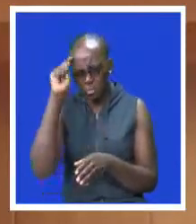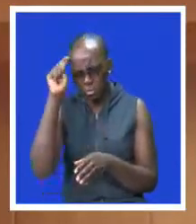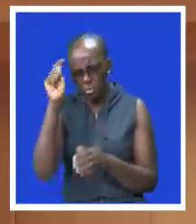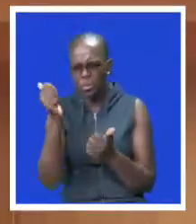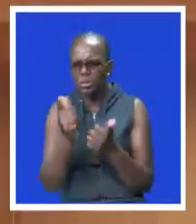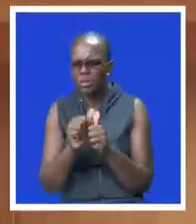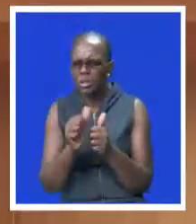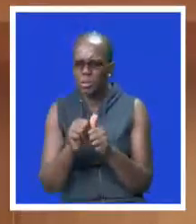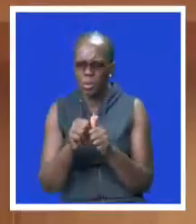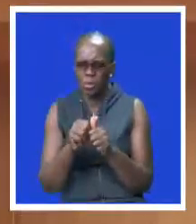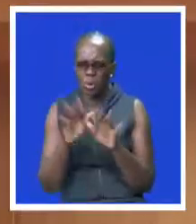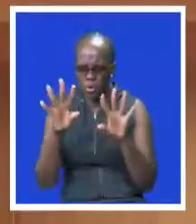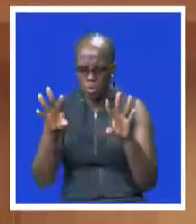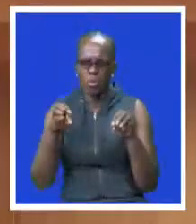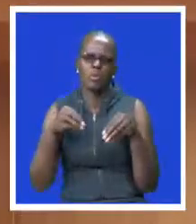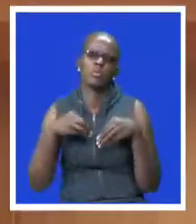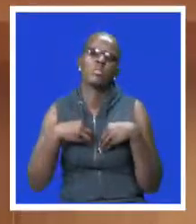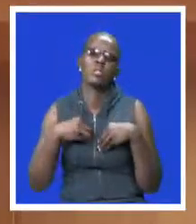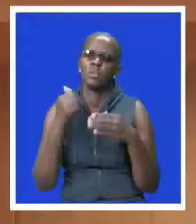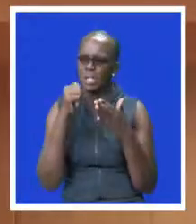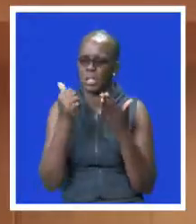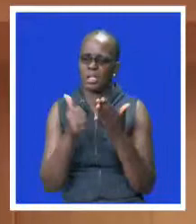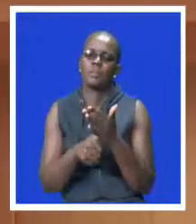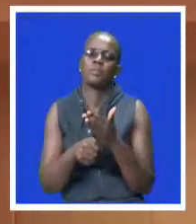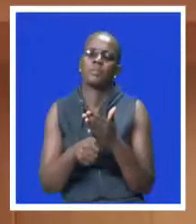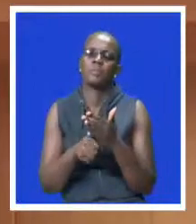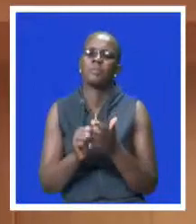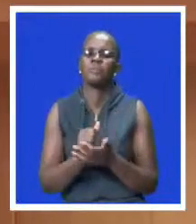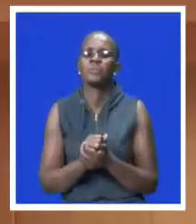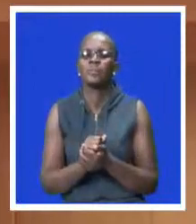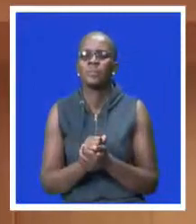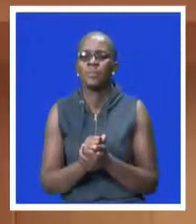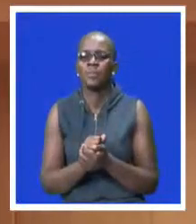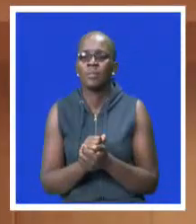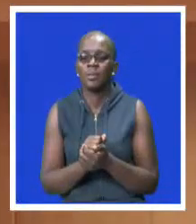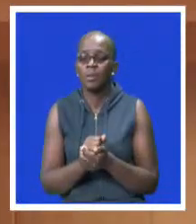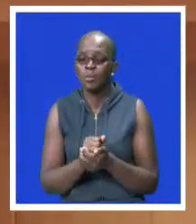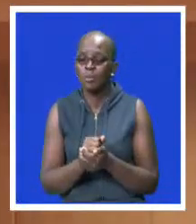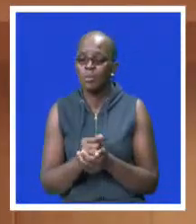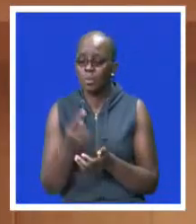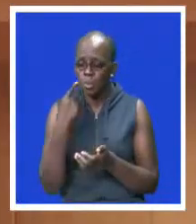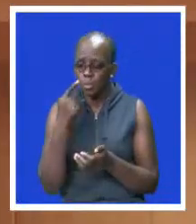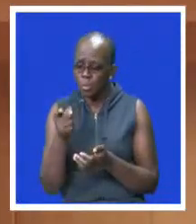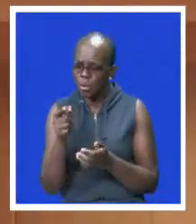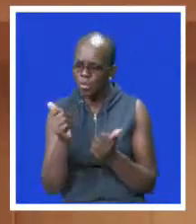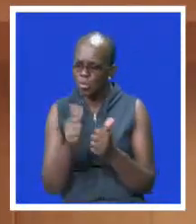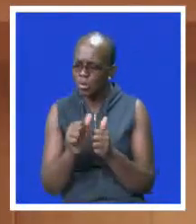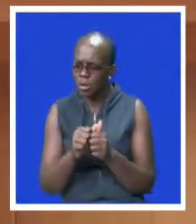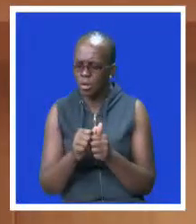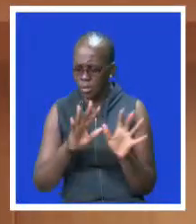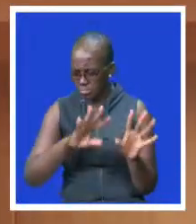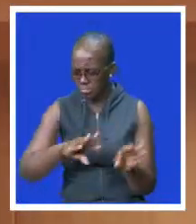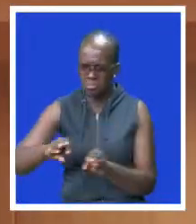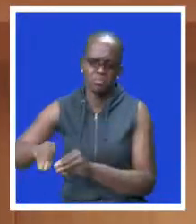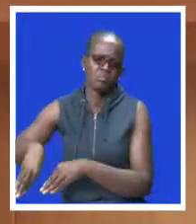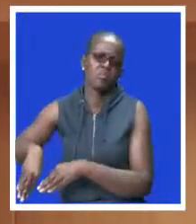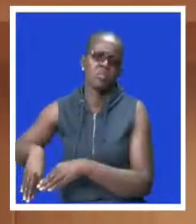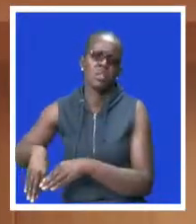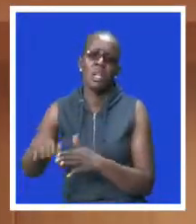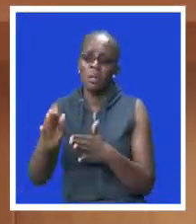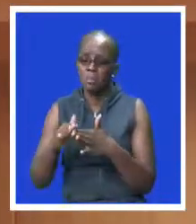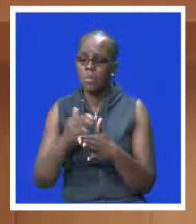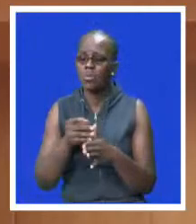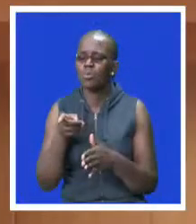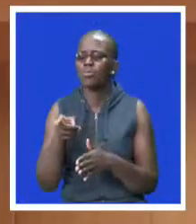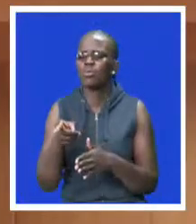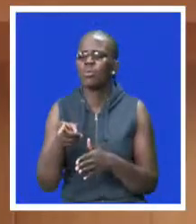It's possibly going to be a 10 off. So immediately they'll just shift it aside. Say, okay, you know what? This one is trying to get cheeky